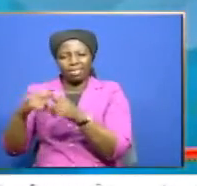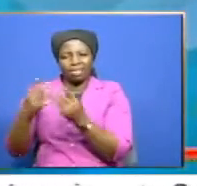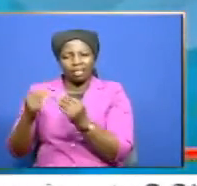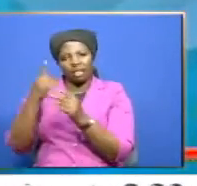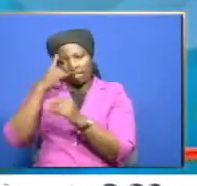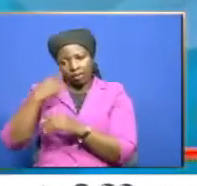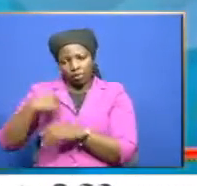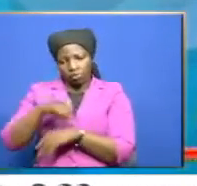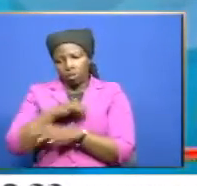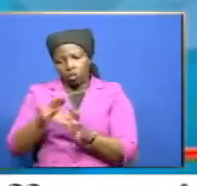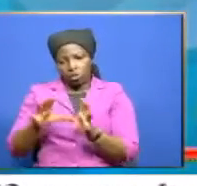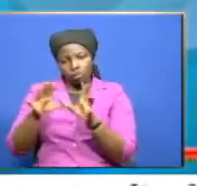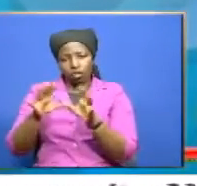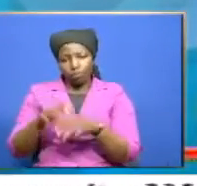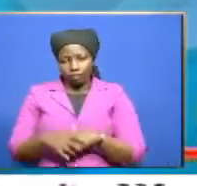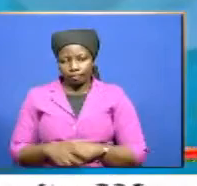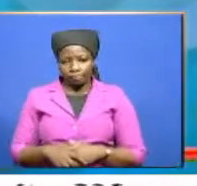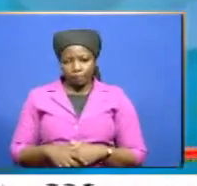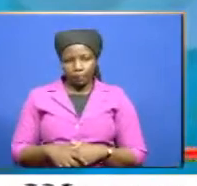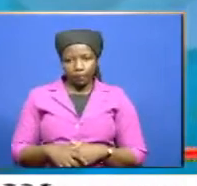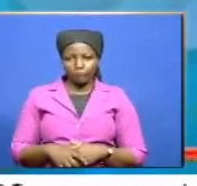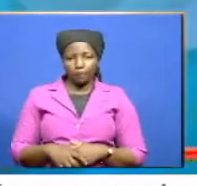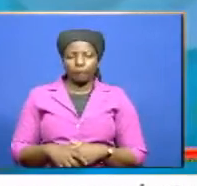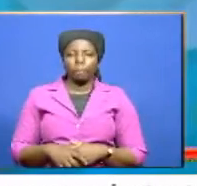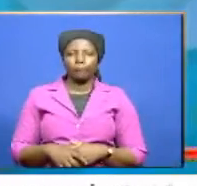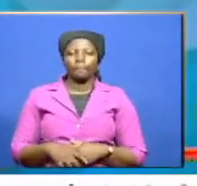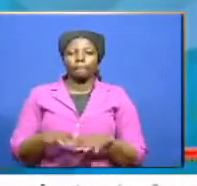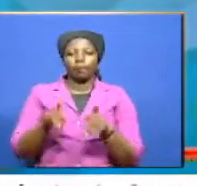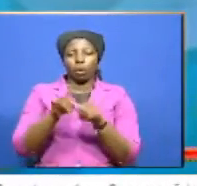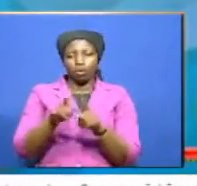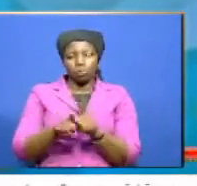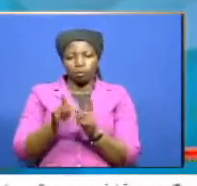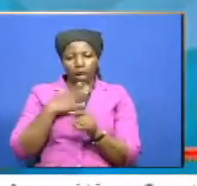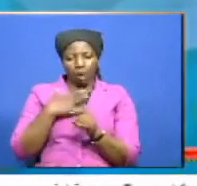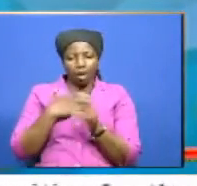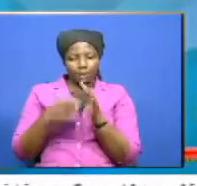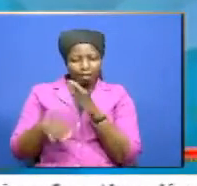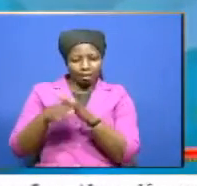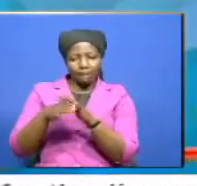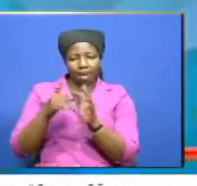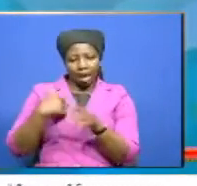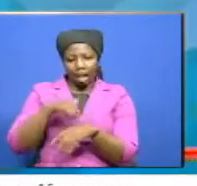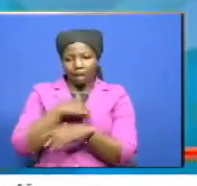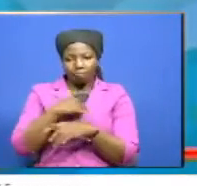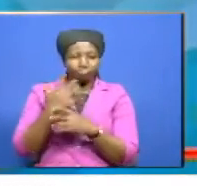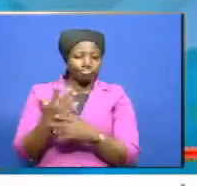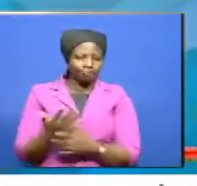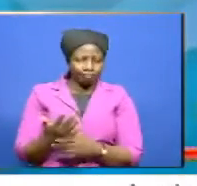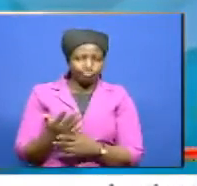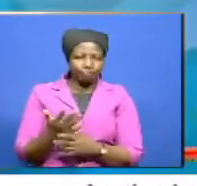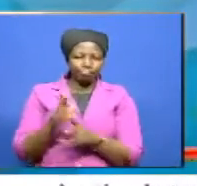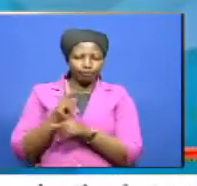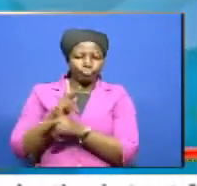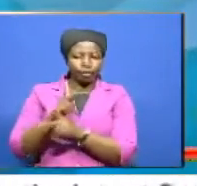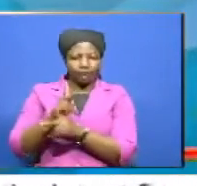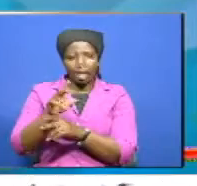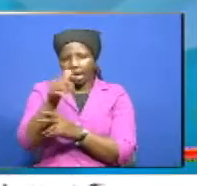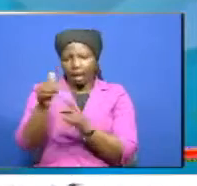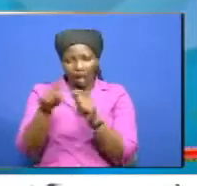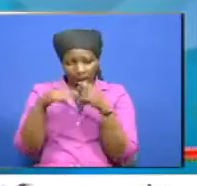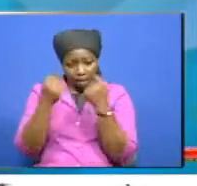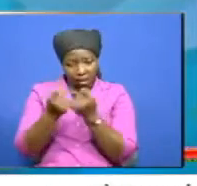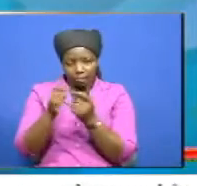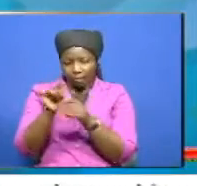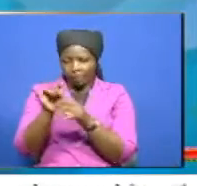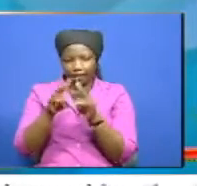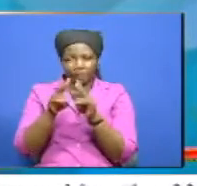terms of how we were kicking, our kickoffs were very, very good with Willie, you know, getting another ball. We're always putting other teams under pressure. I think also with the USA. So those were very,